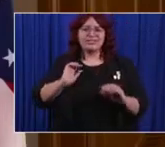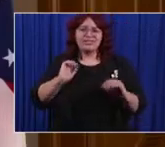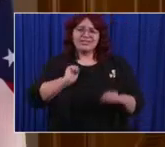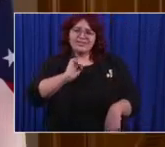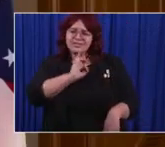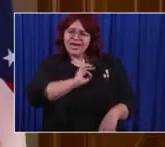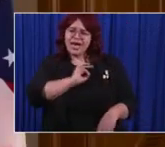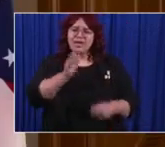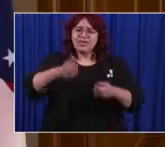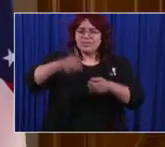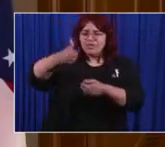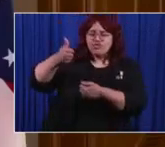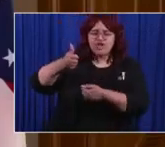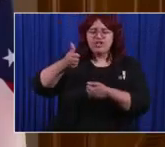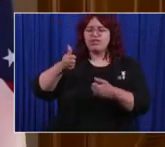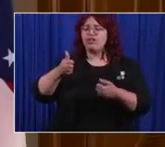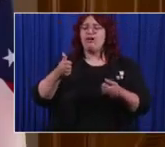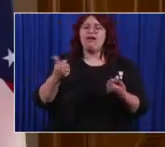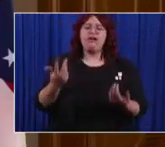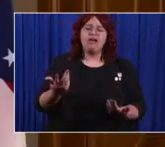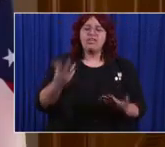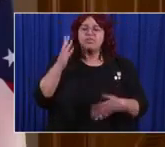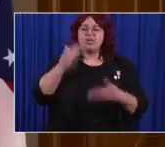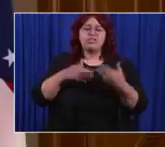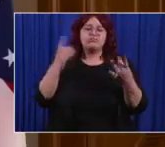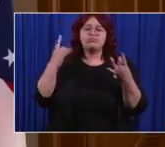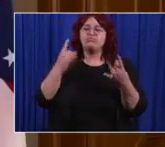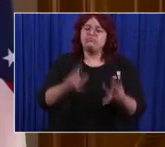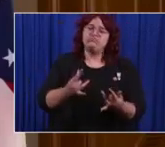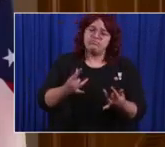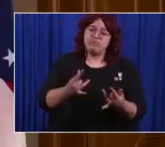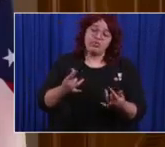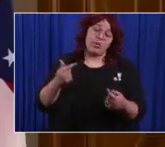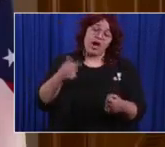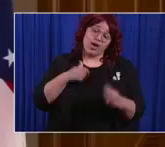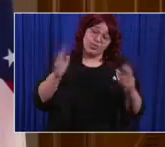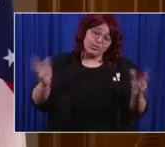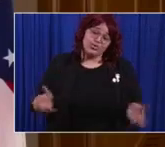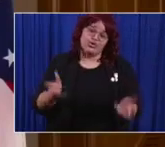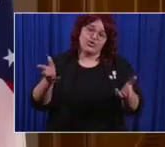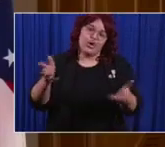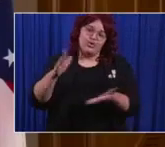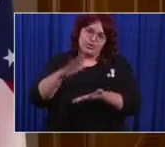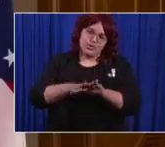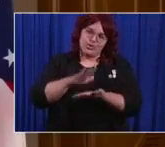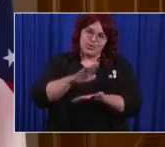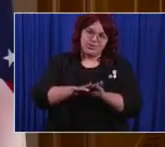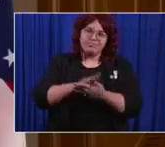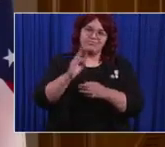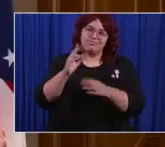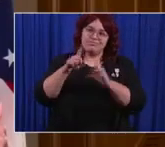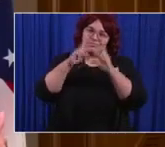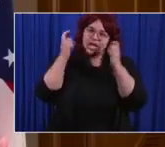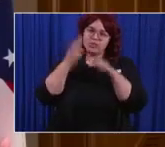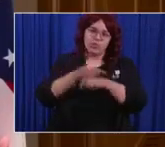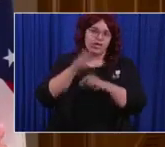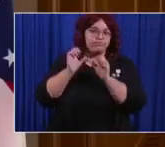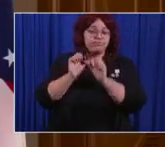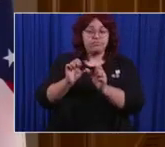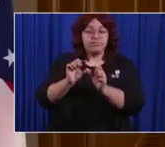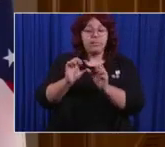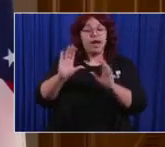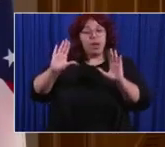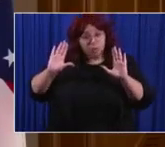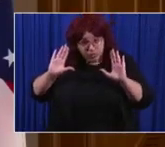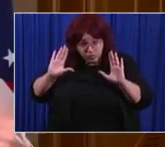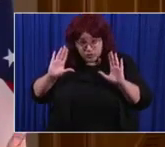year with masks on, and I think that's the right thing to do. But if that's a decision that